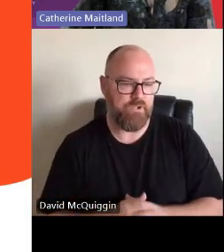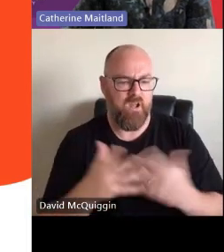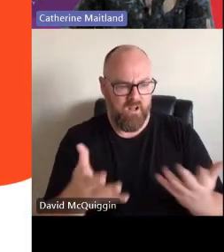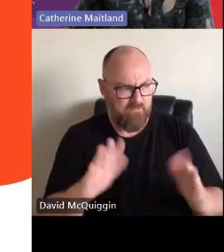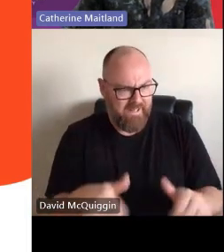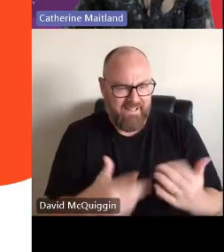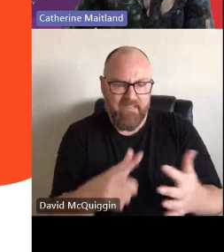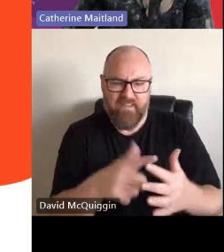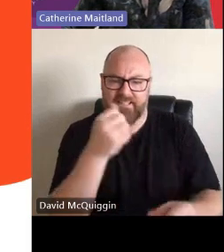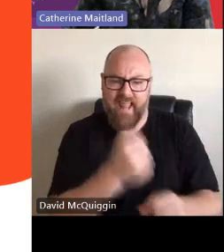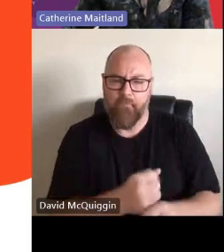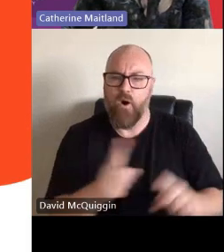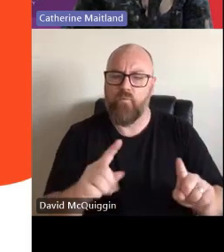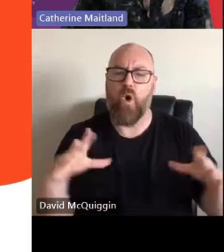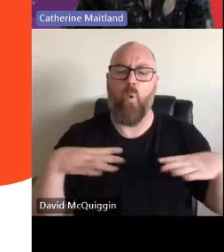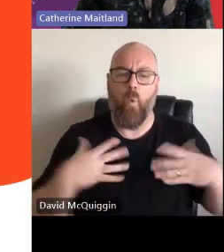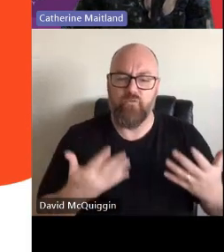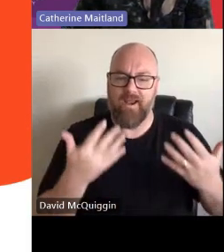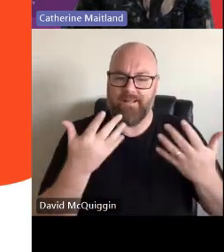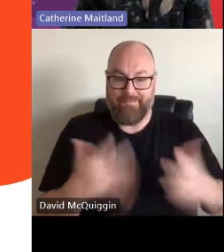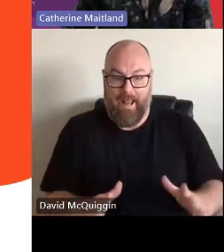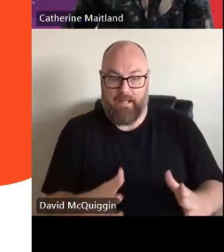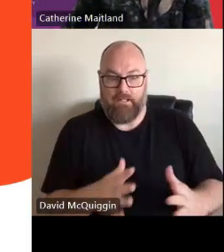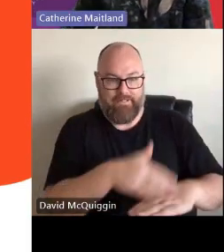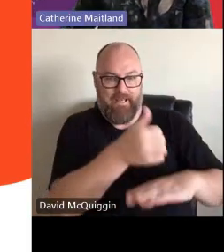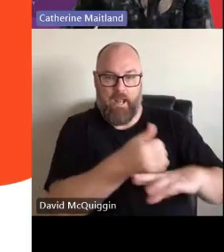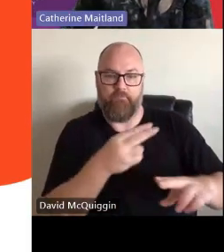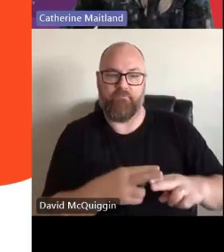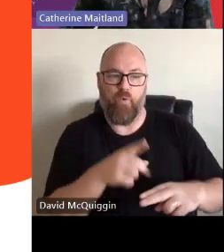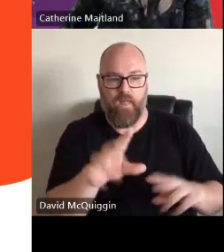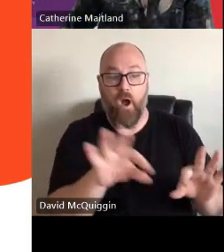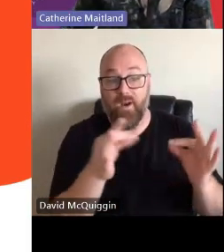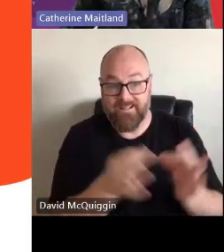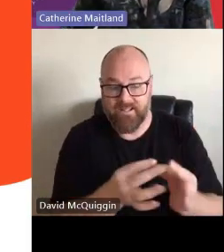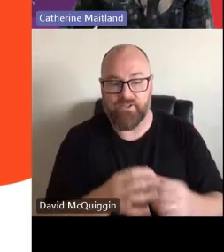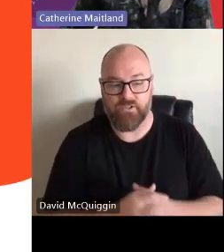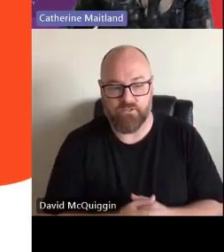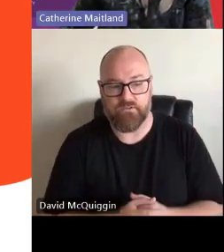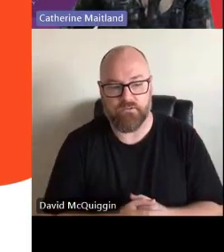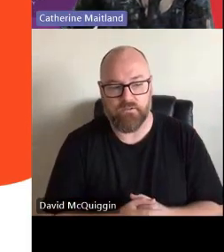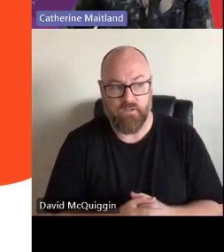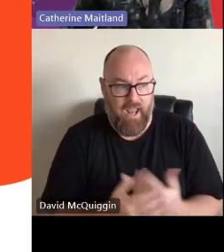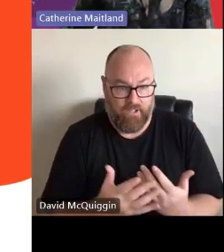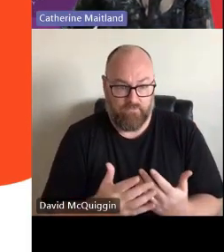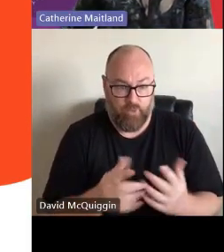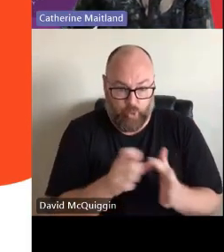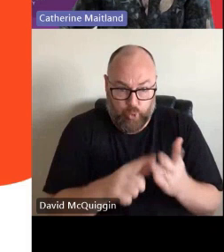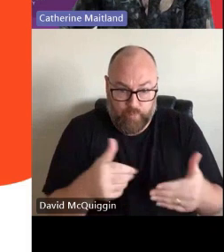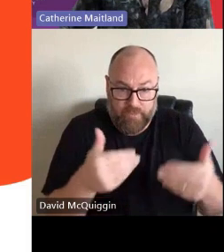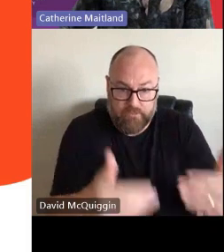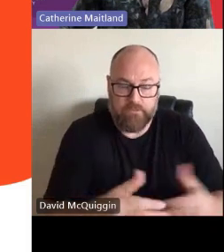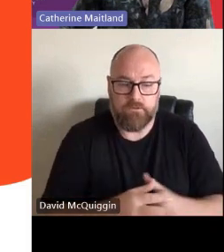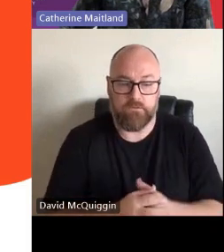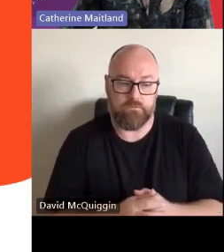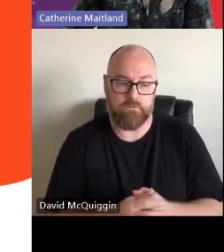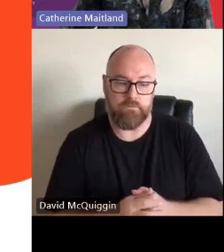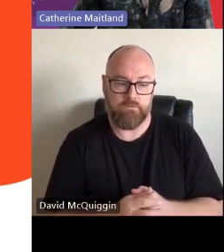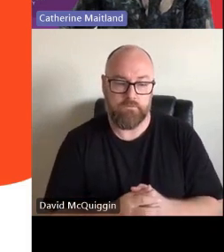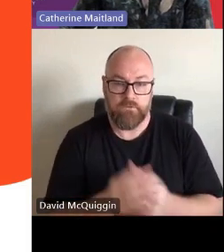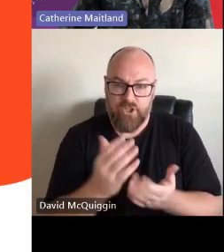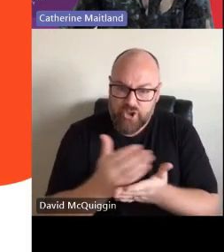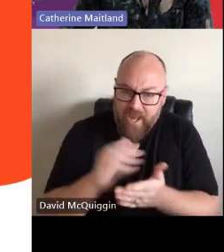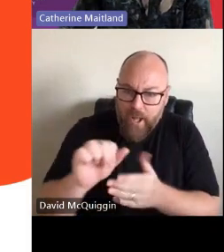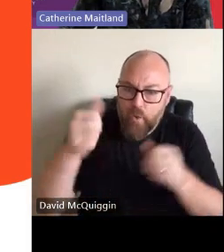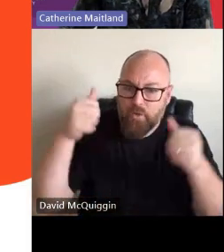have already been approved by the organization and implemented by the organization. Share